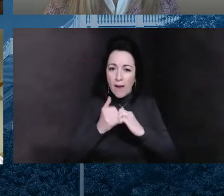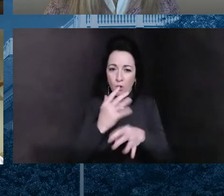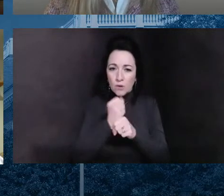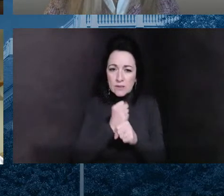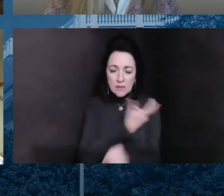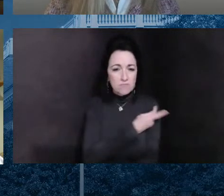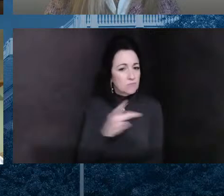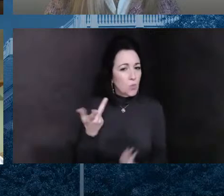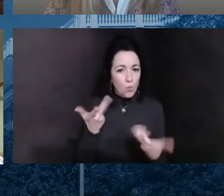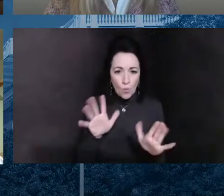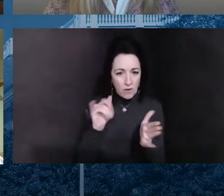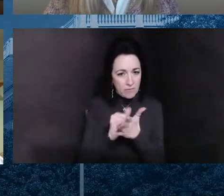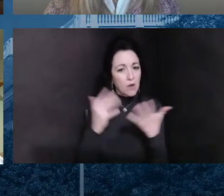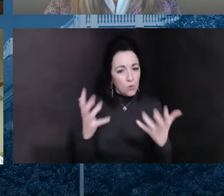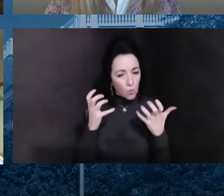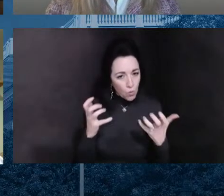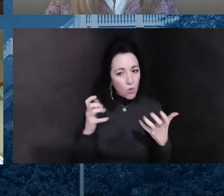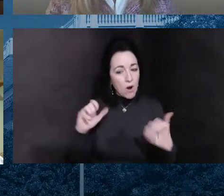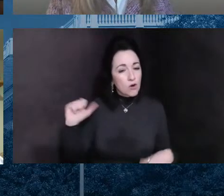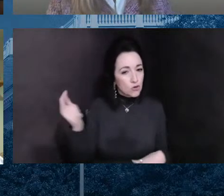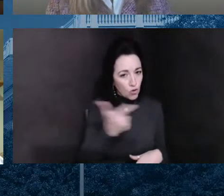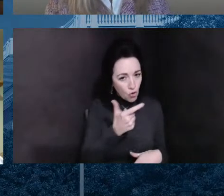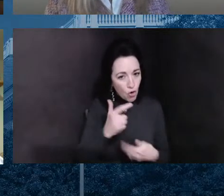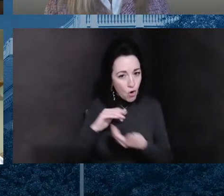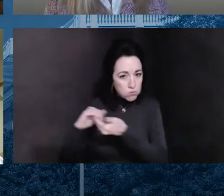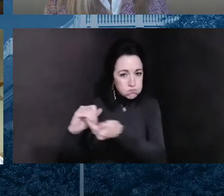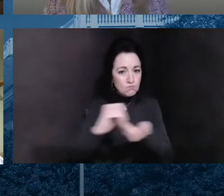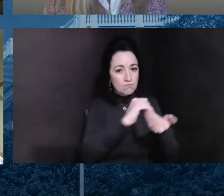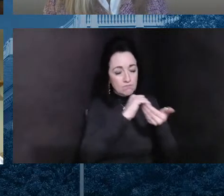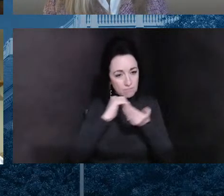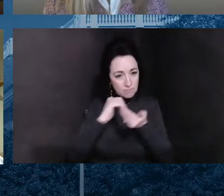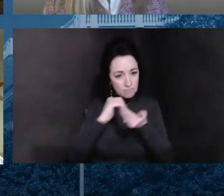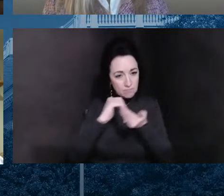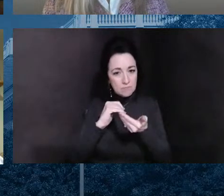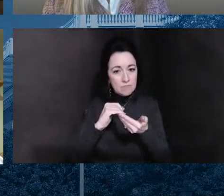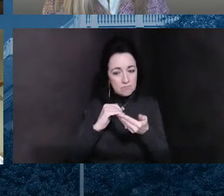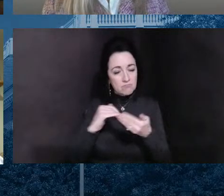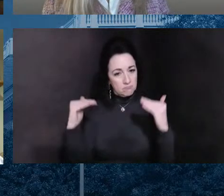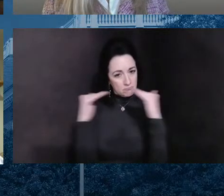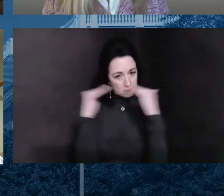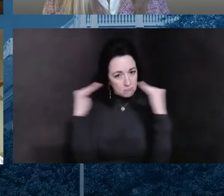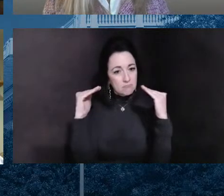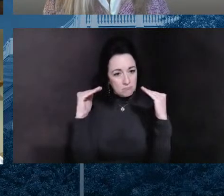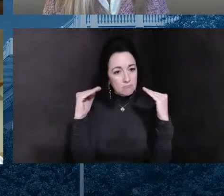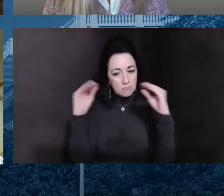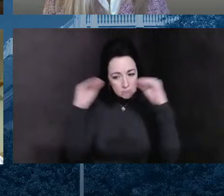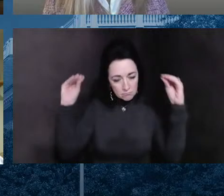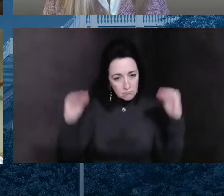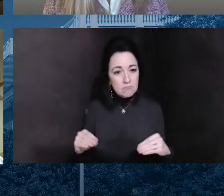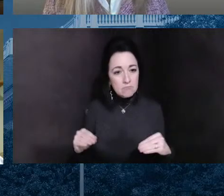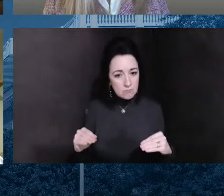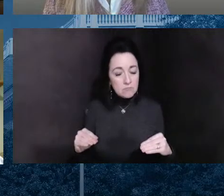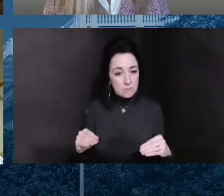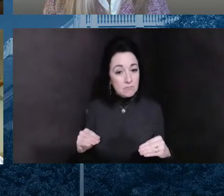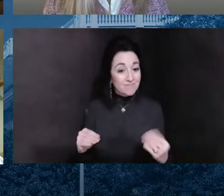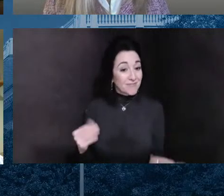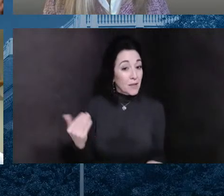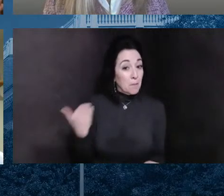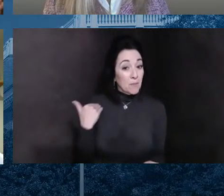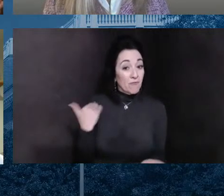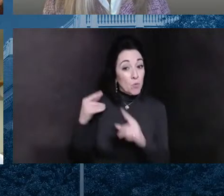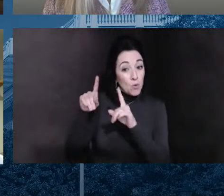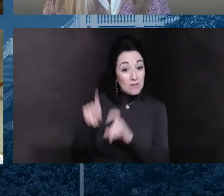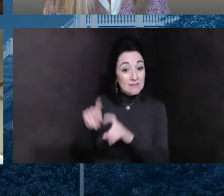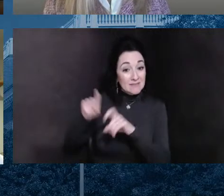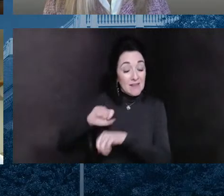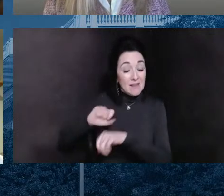significantly as we did that partnering and had testing sites in school parking lots, in church parking lots, at